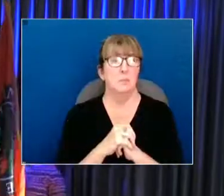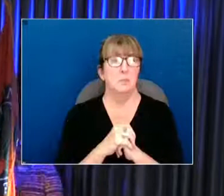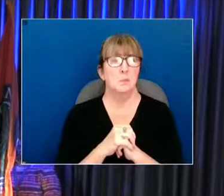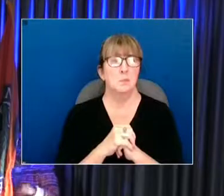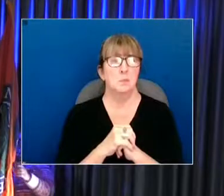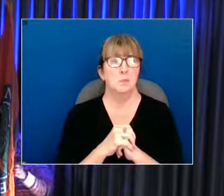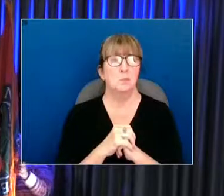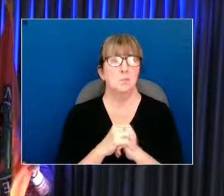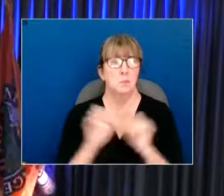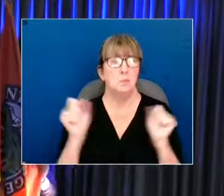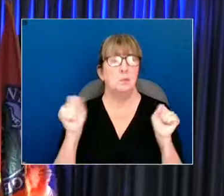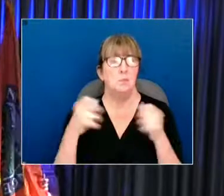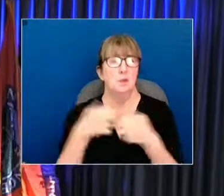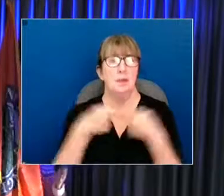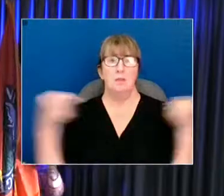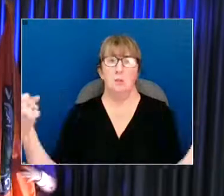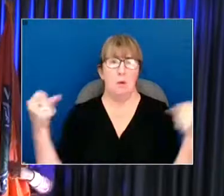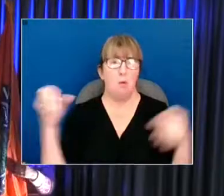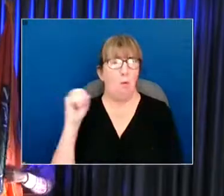Yeah, we'll just take the spreaders off.